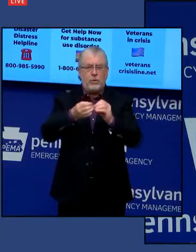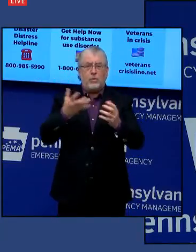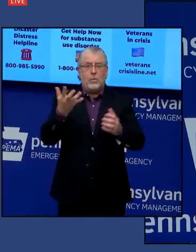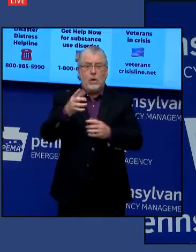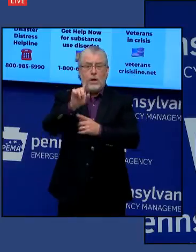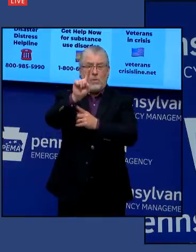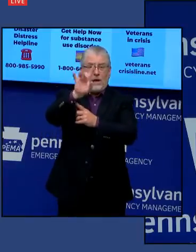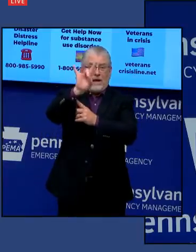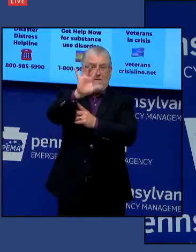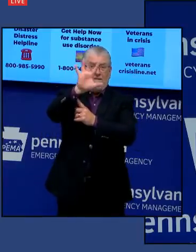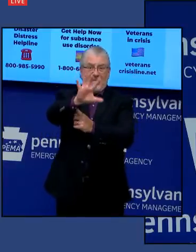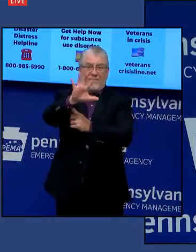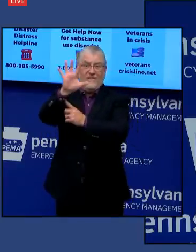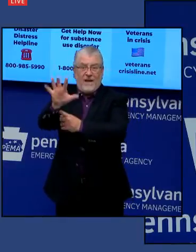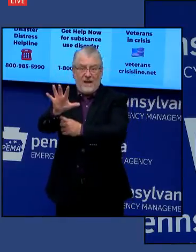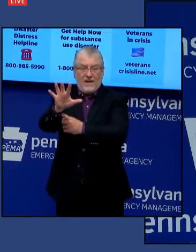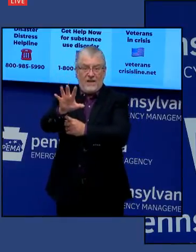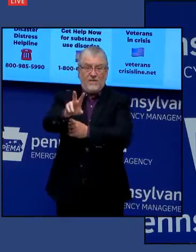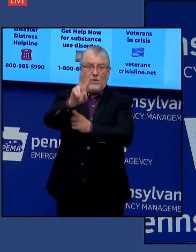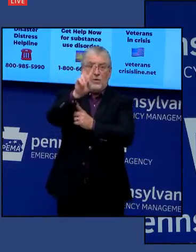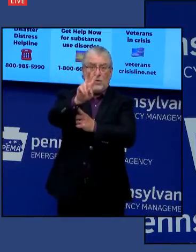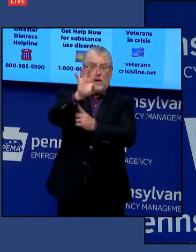855-284-8505. Again,